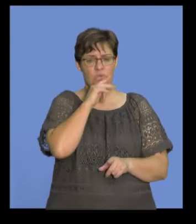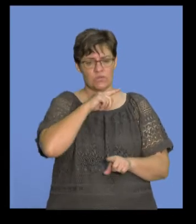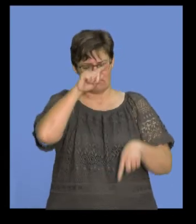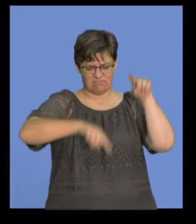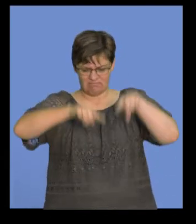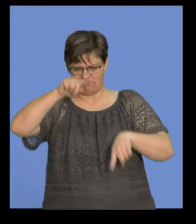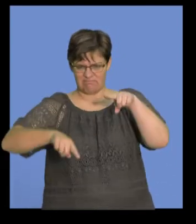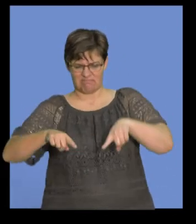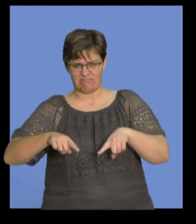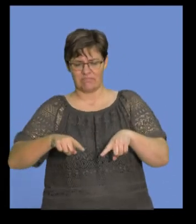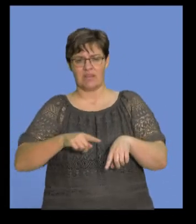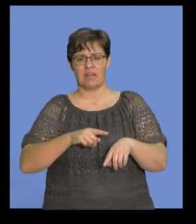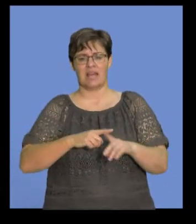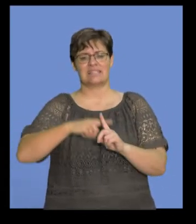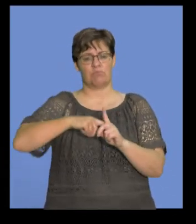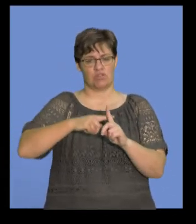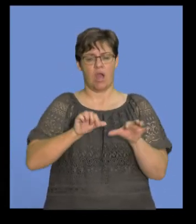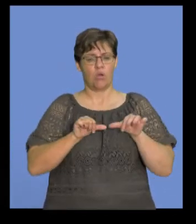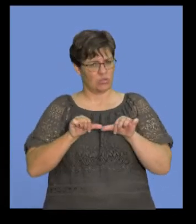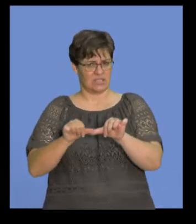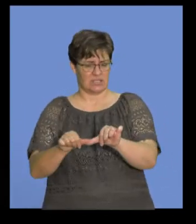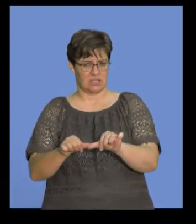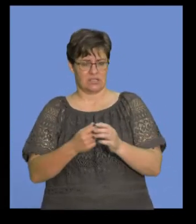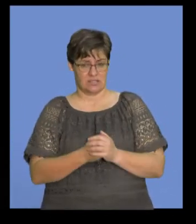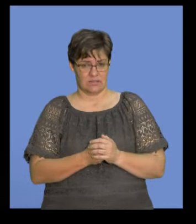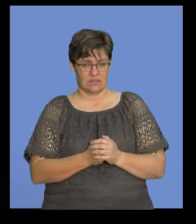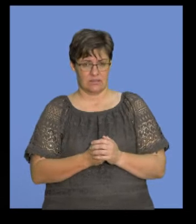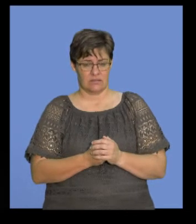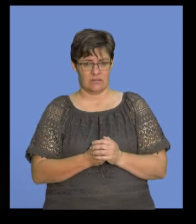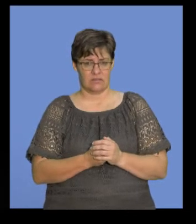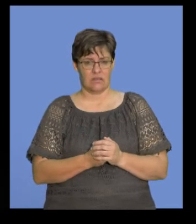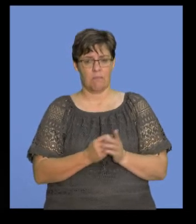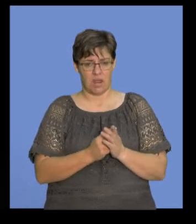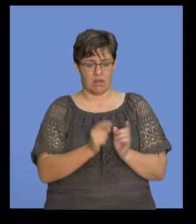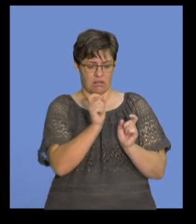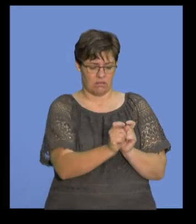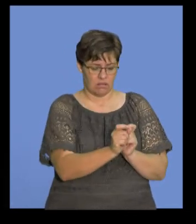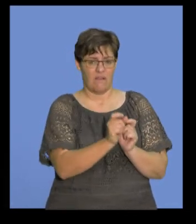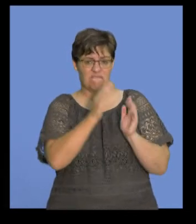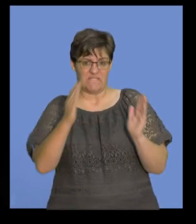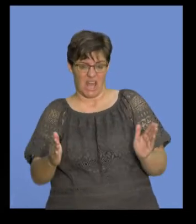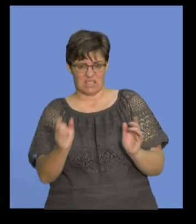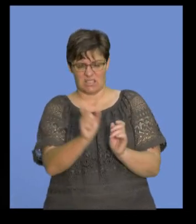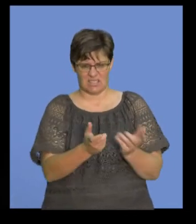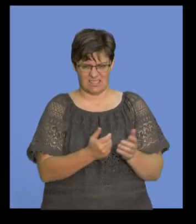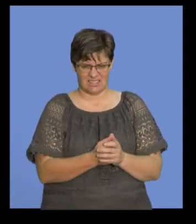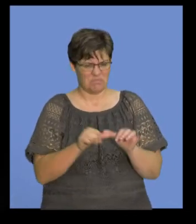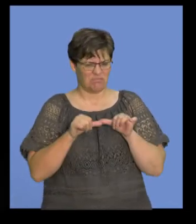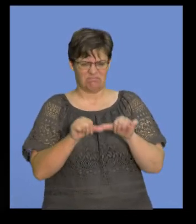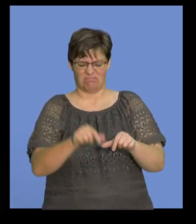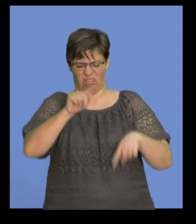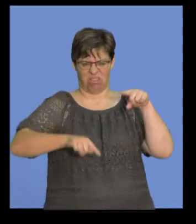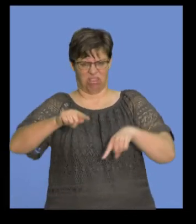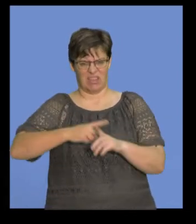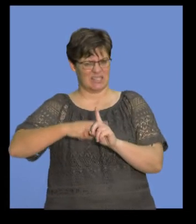range of temperatures that are consistent rather than an consistent, I'll give you an example, an